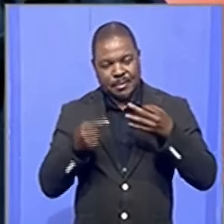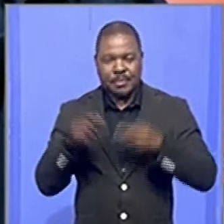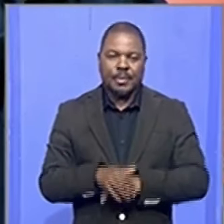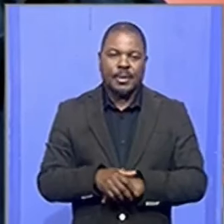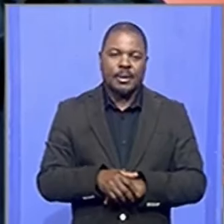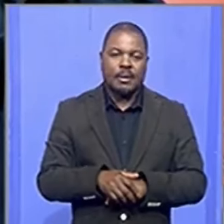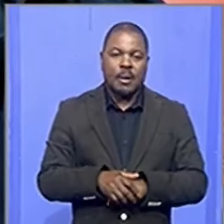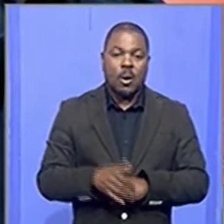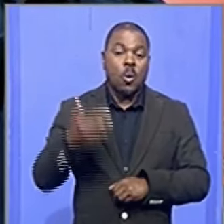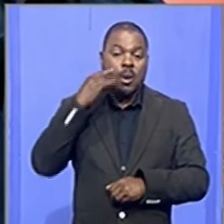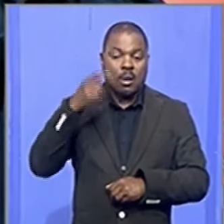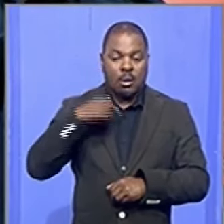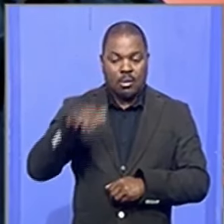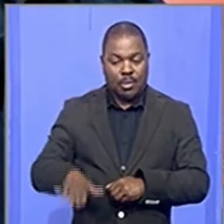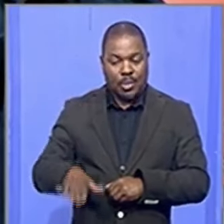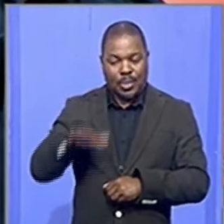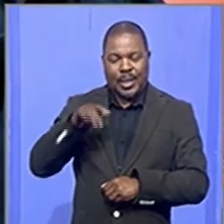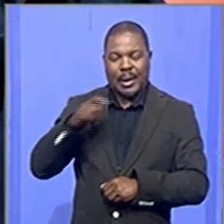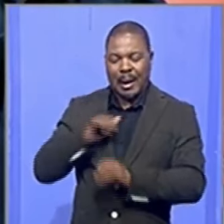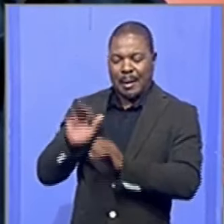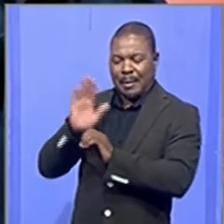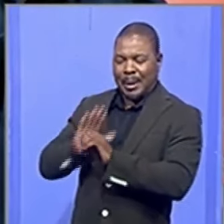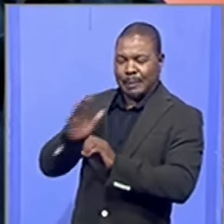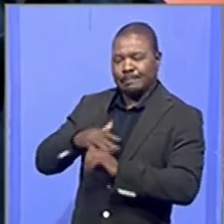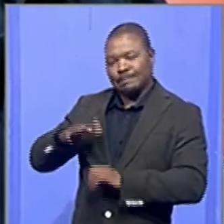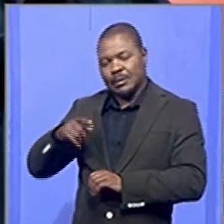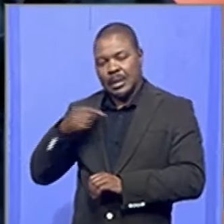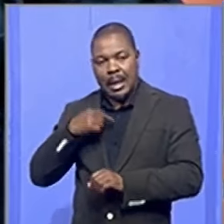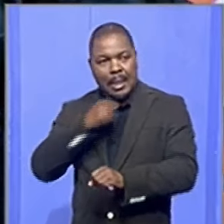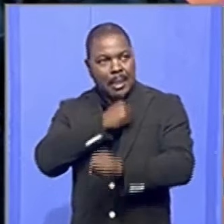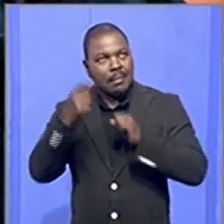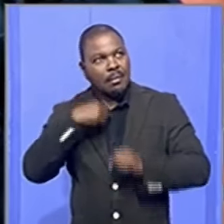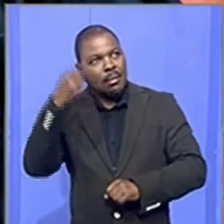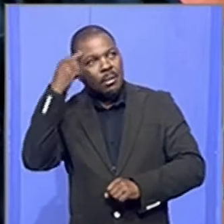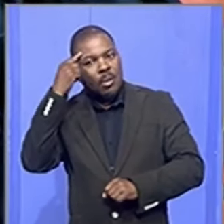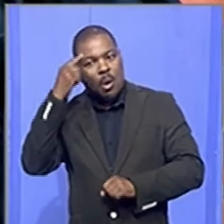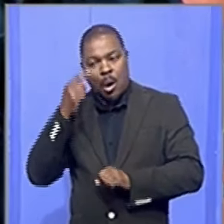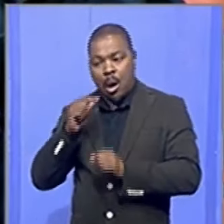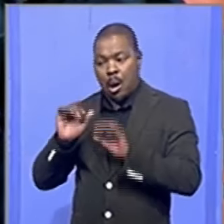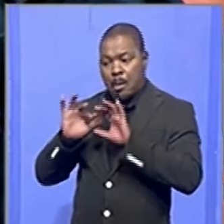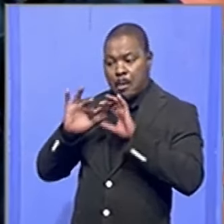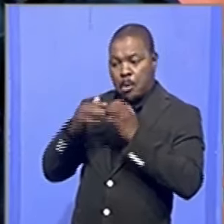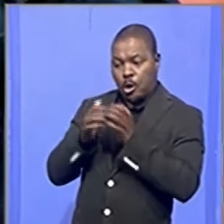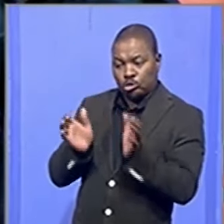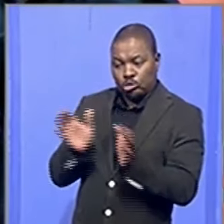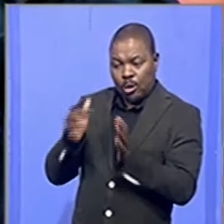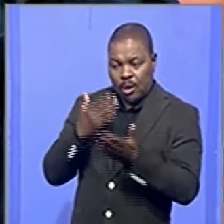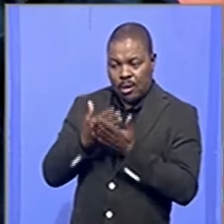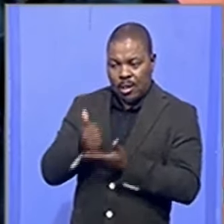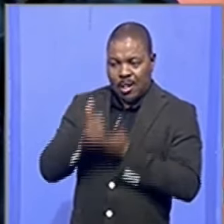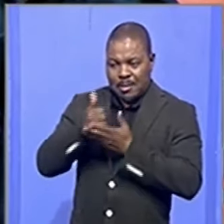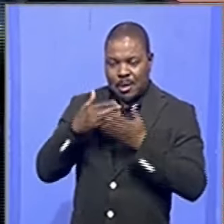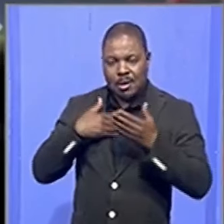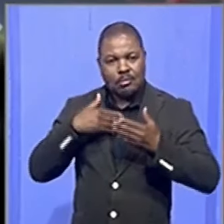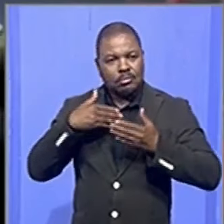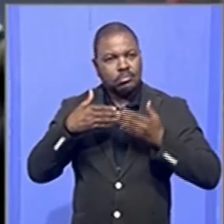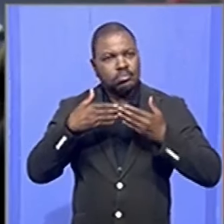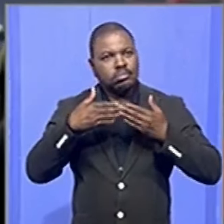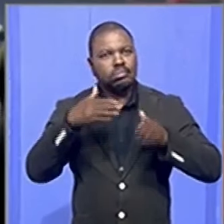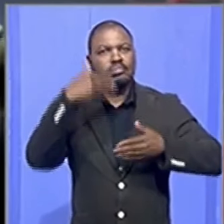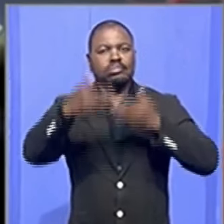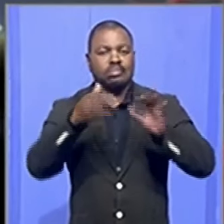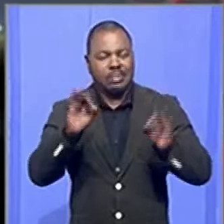Growing up with a humble background, I never imagined that football would open doors it has done for me.